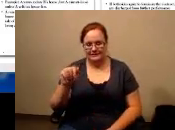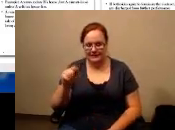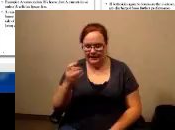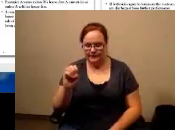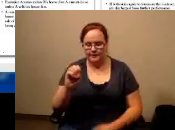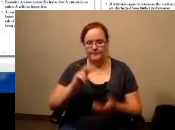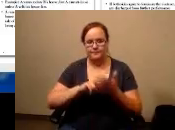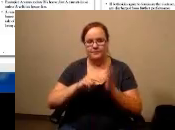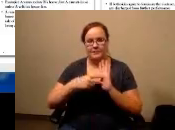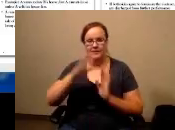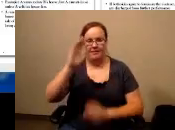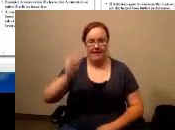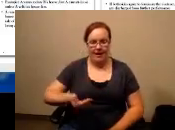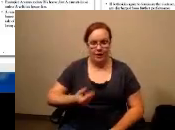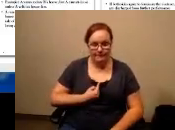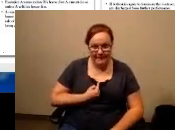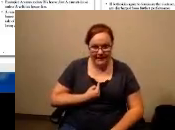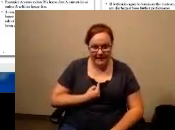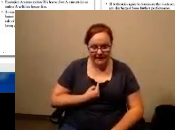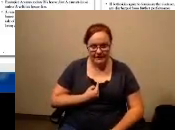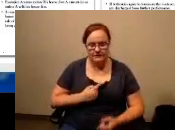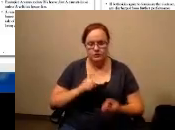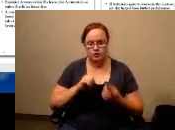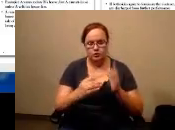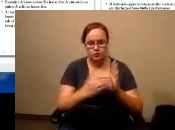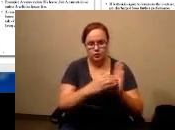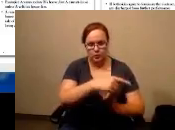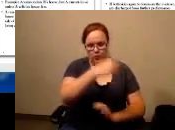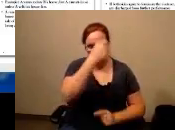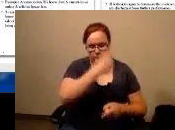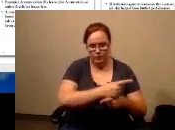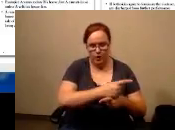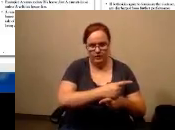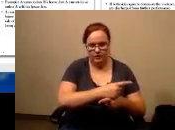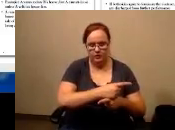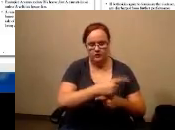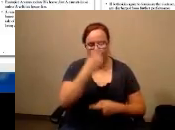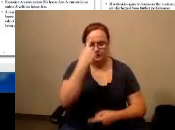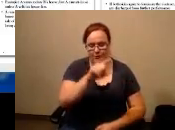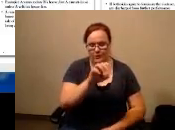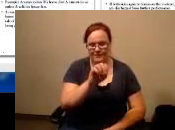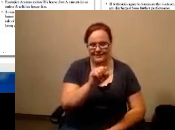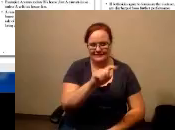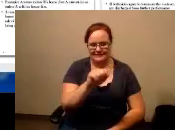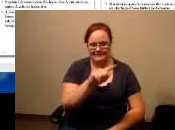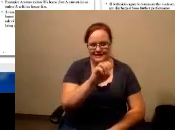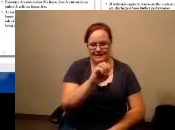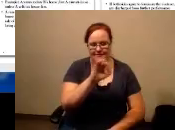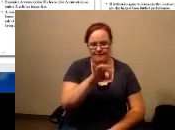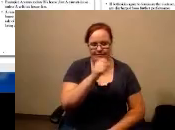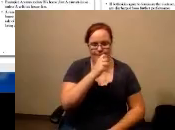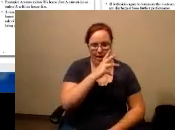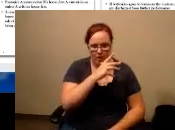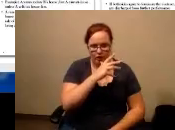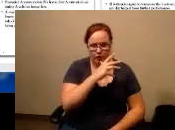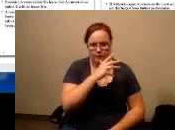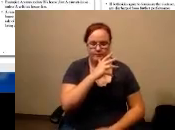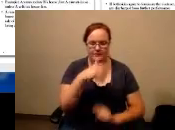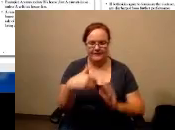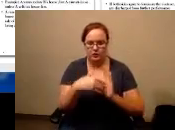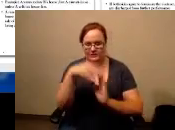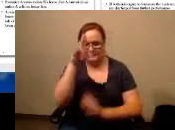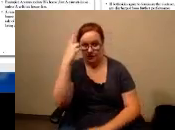they hired me to sue the brother. The estate of their mother versus their uncle was